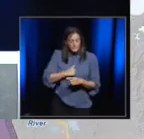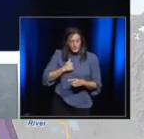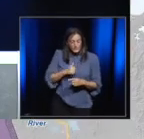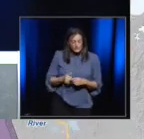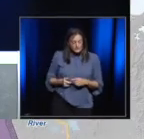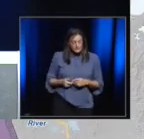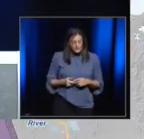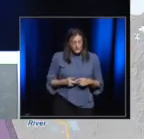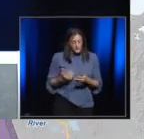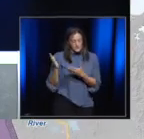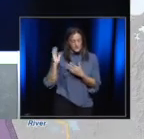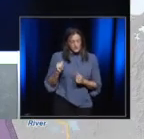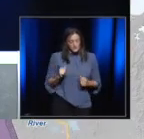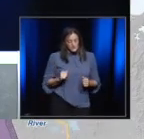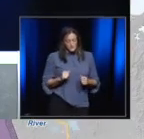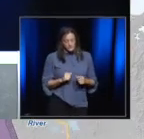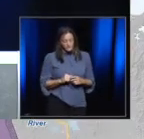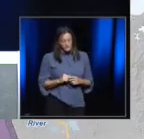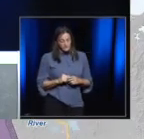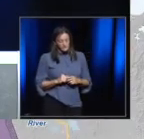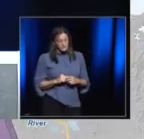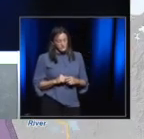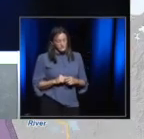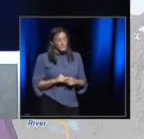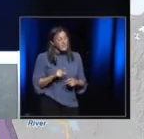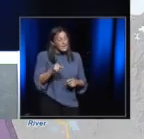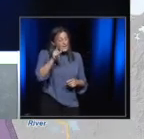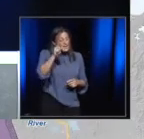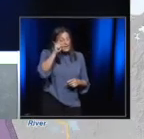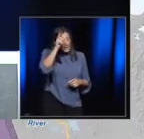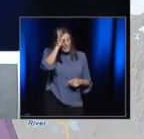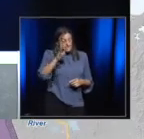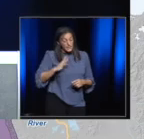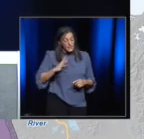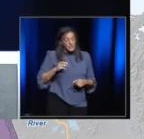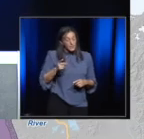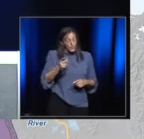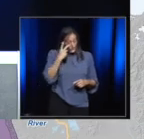forward, that one, this one. And he was sighted up here